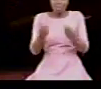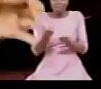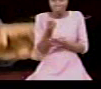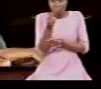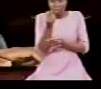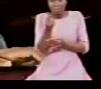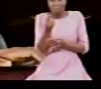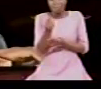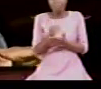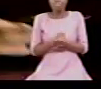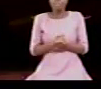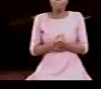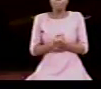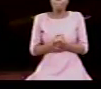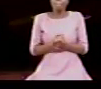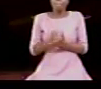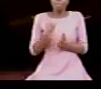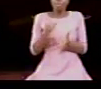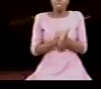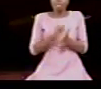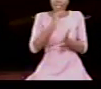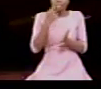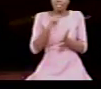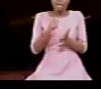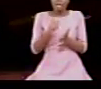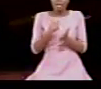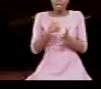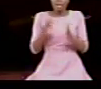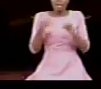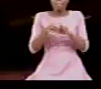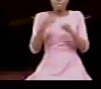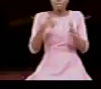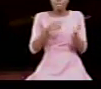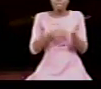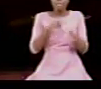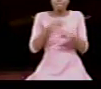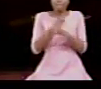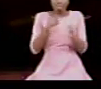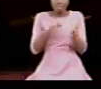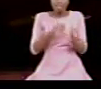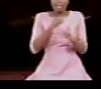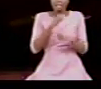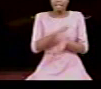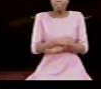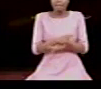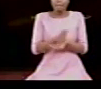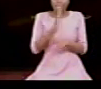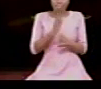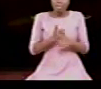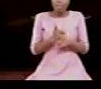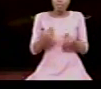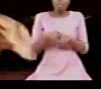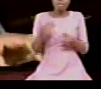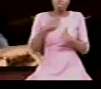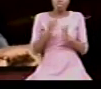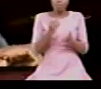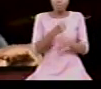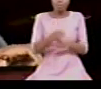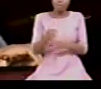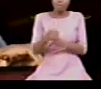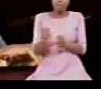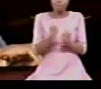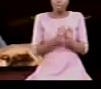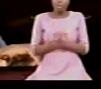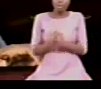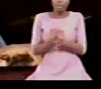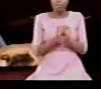the environment. So that's the essence of this topic this evening. Be careful, associate together, and listen. I will